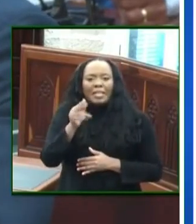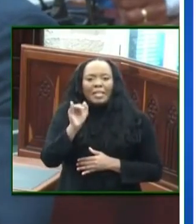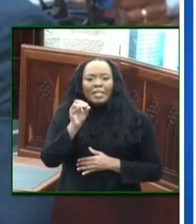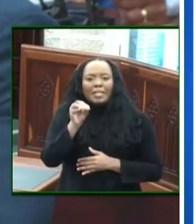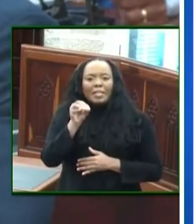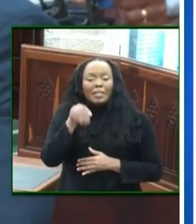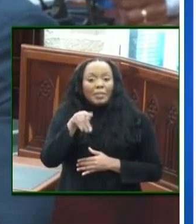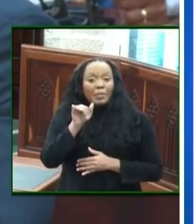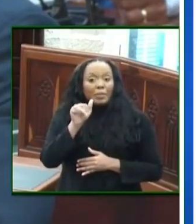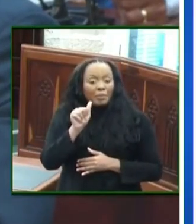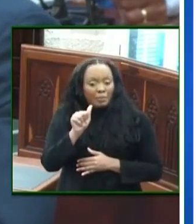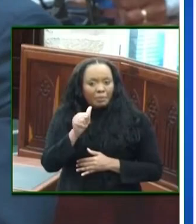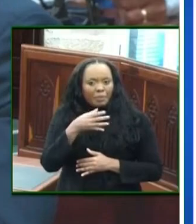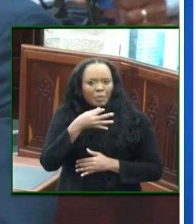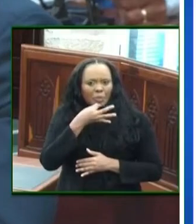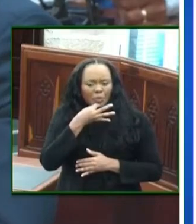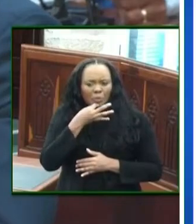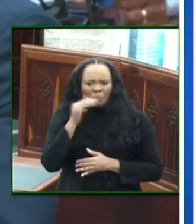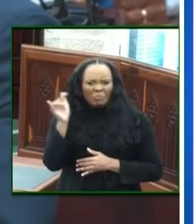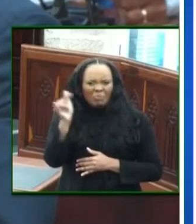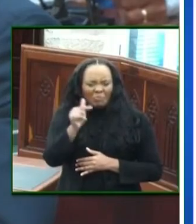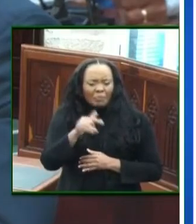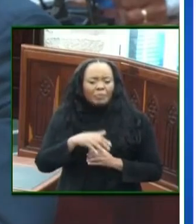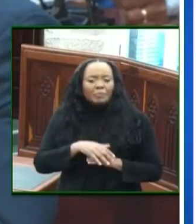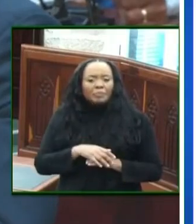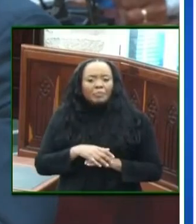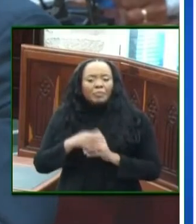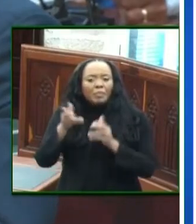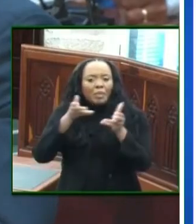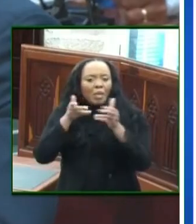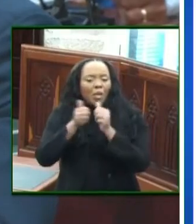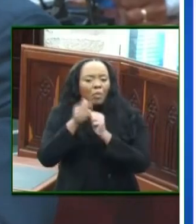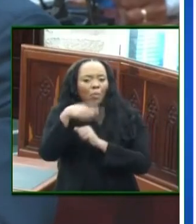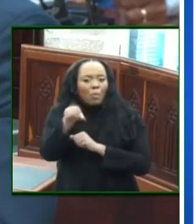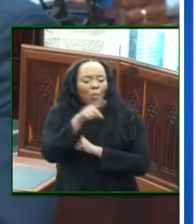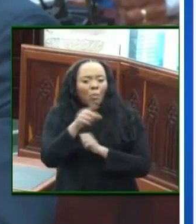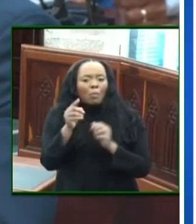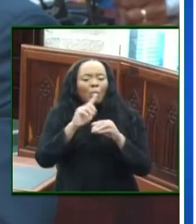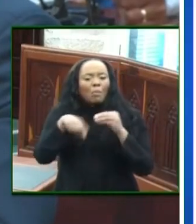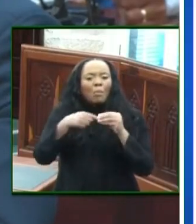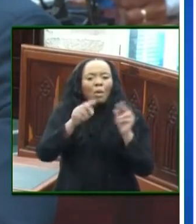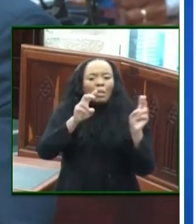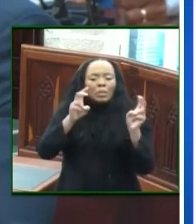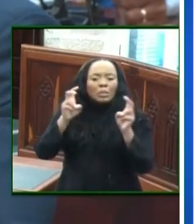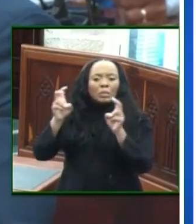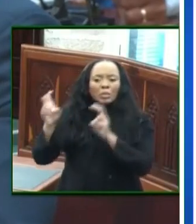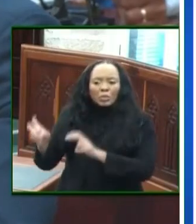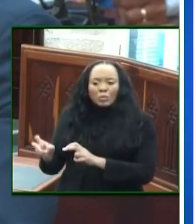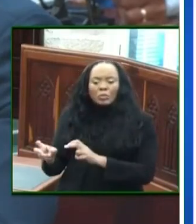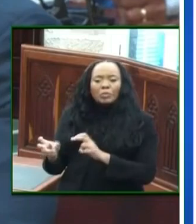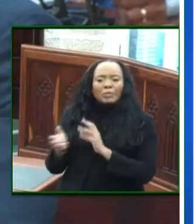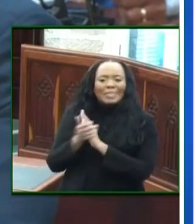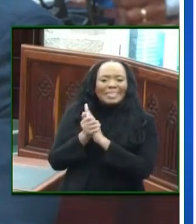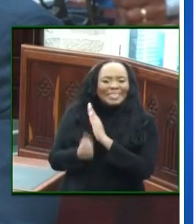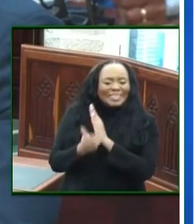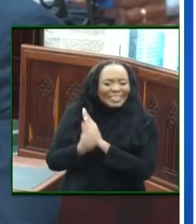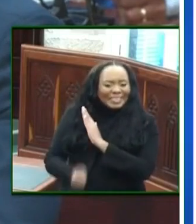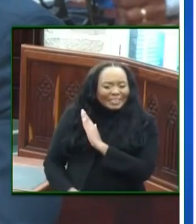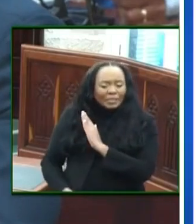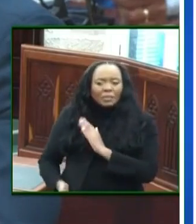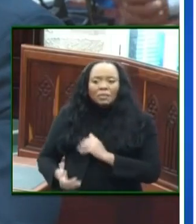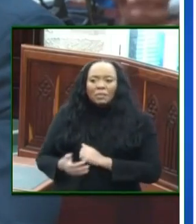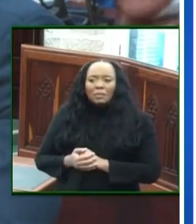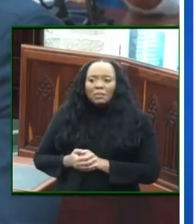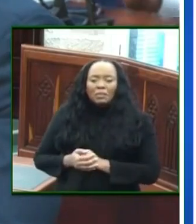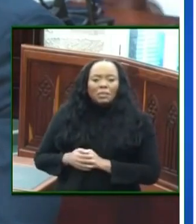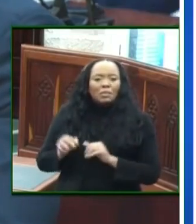soon, engaging with the Ethiopians on issues relating to those skill sets, because we are trying, as we did with the